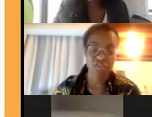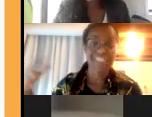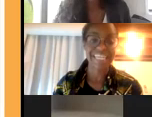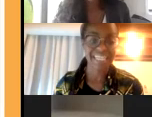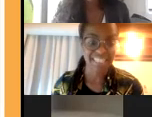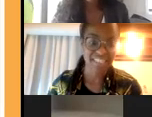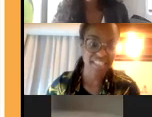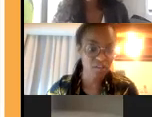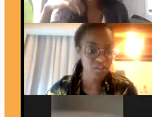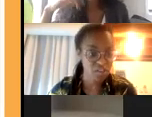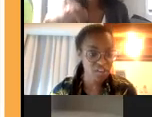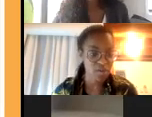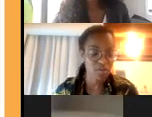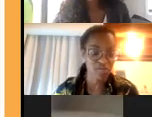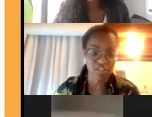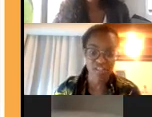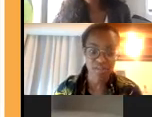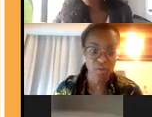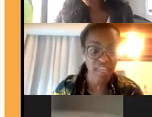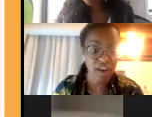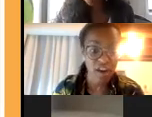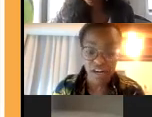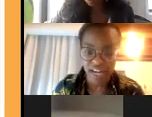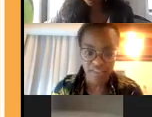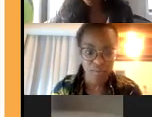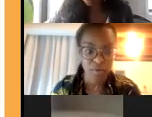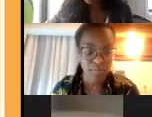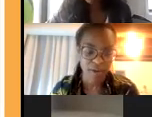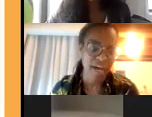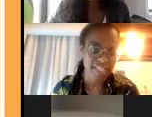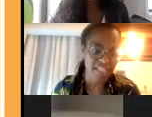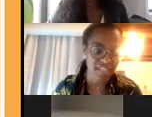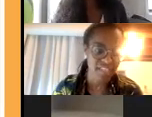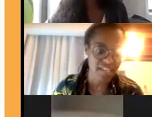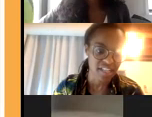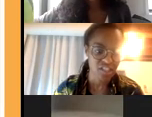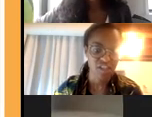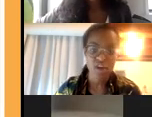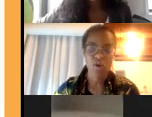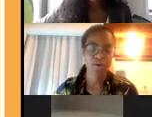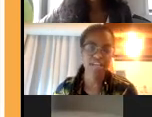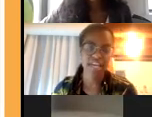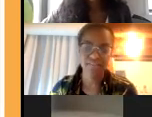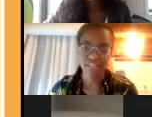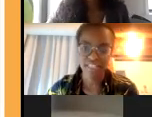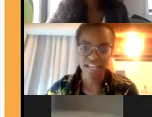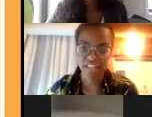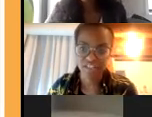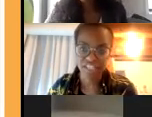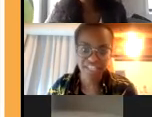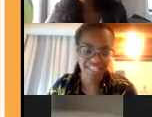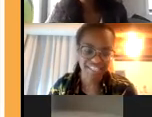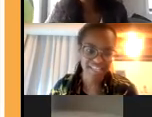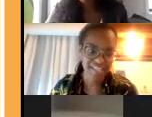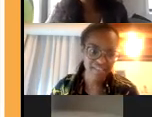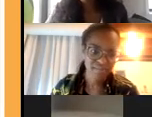toxicologies or drug tests as clean or dirty, we refer to them as what they are, either a positive toxicology or a negative